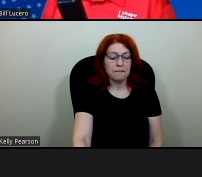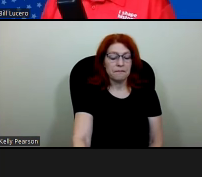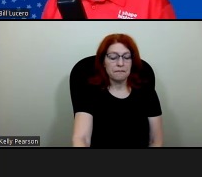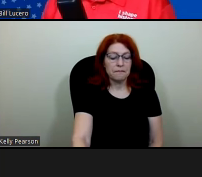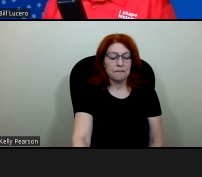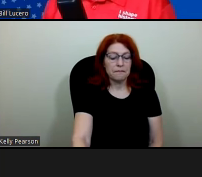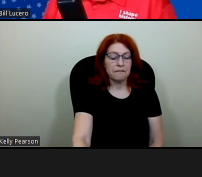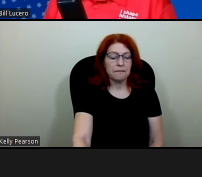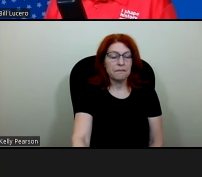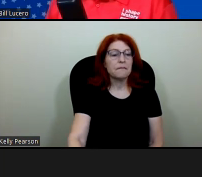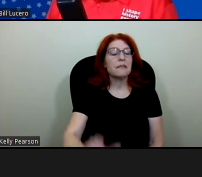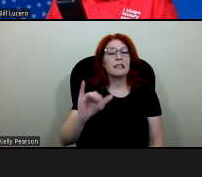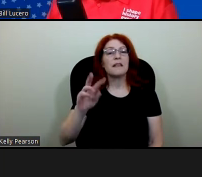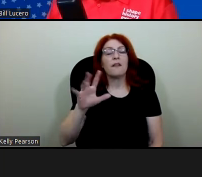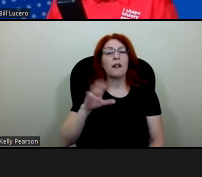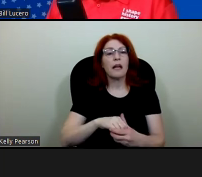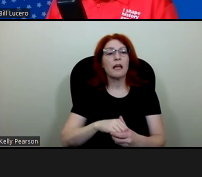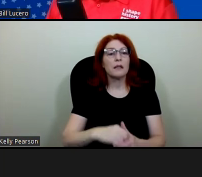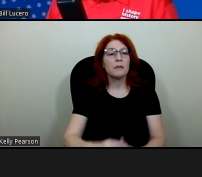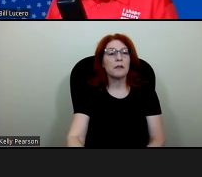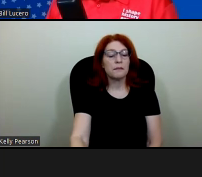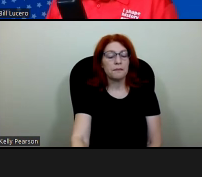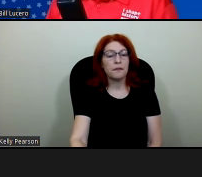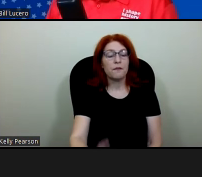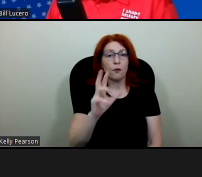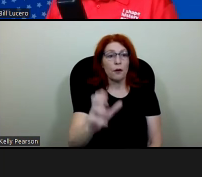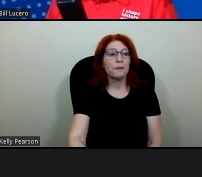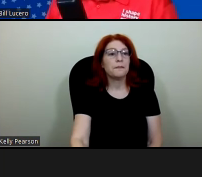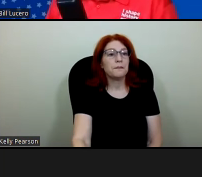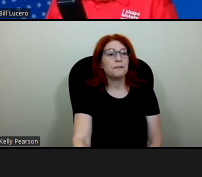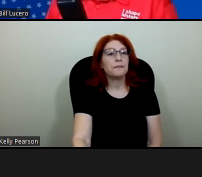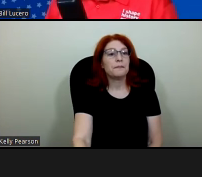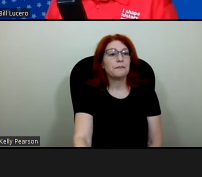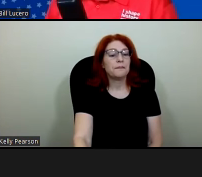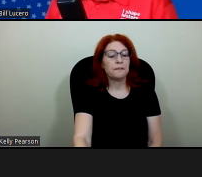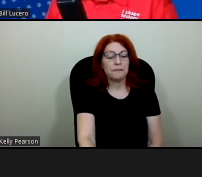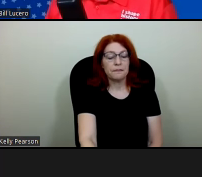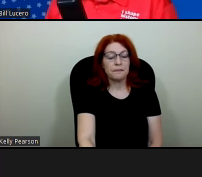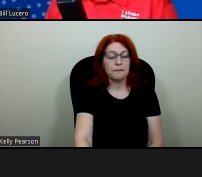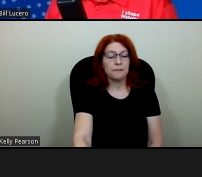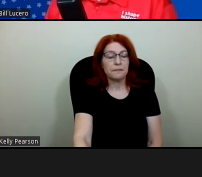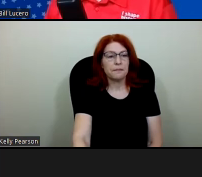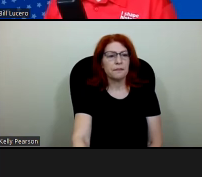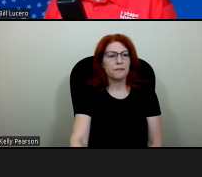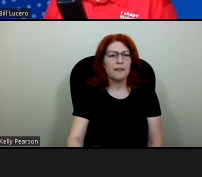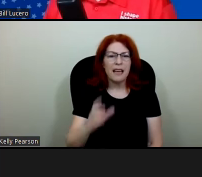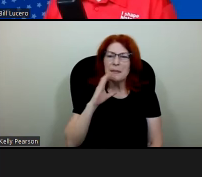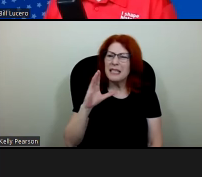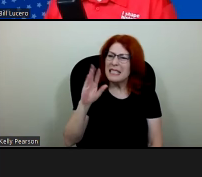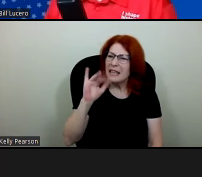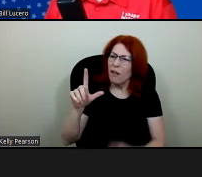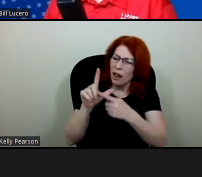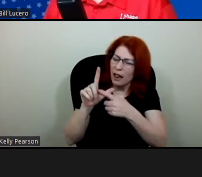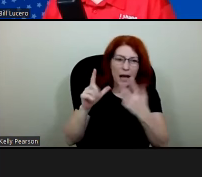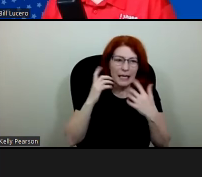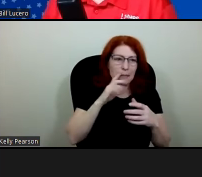Civil, we have civil engagement for 300. 300, Andrew. Civic. Okay. Why do I keep on saying civil? Mhm.